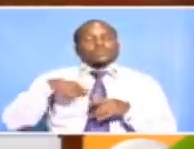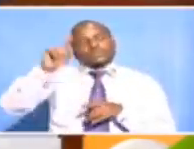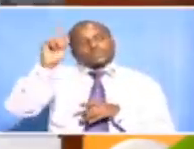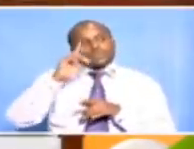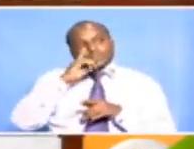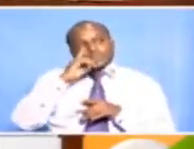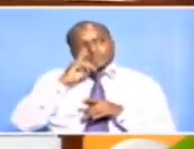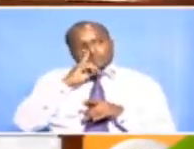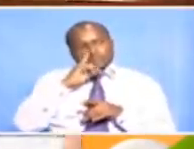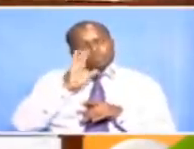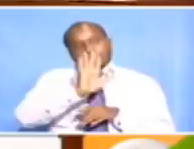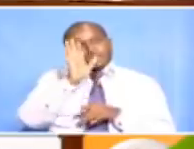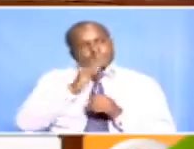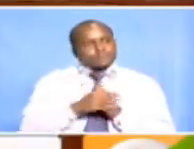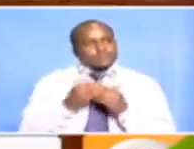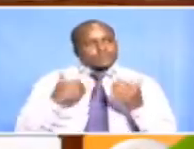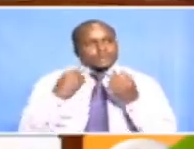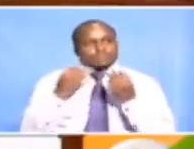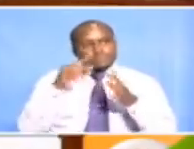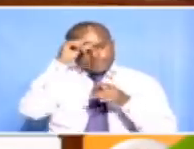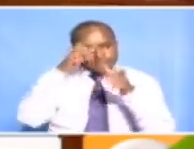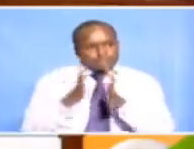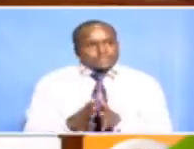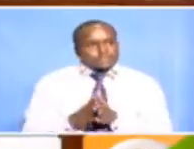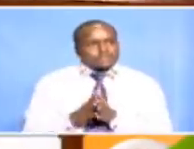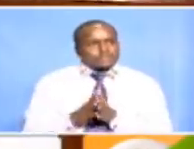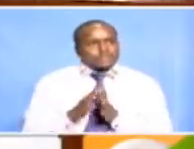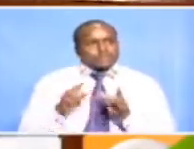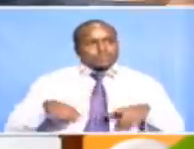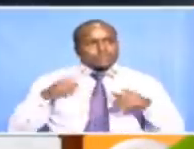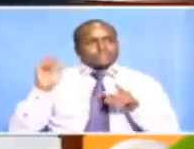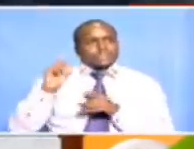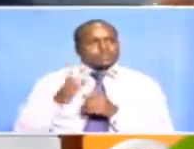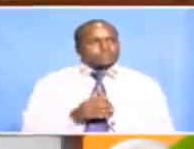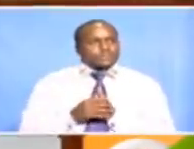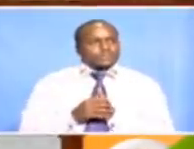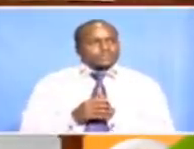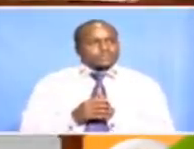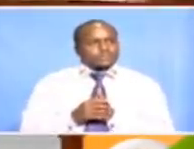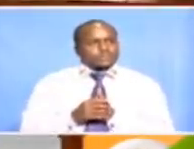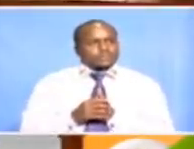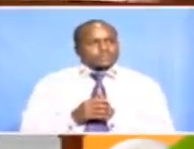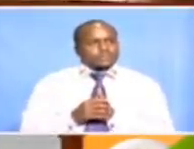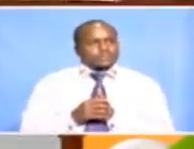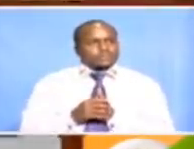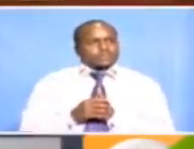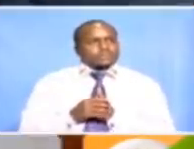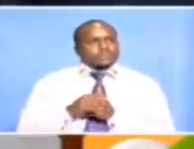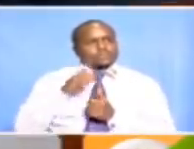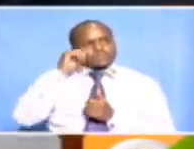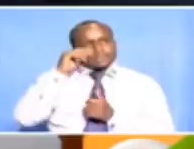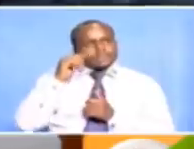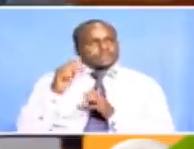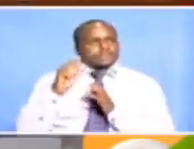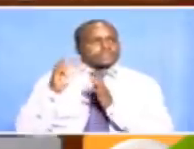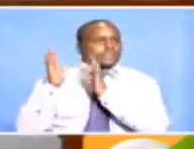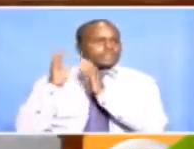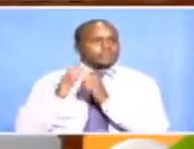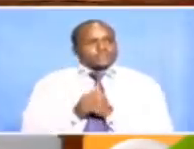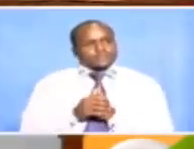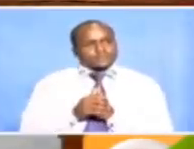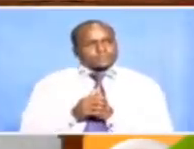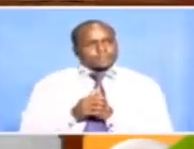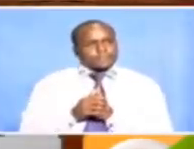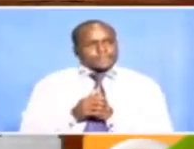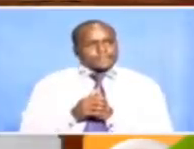aende Kisumu. There are so many governors who wanaishi Nairobi, in Mombasa. Joe anaishi Kilifi, Kingi anaishi Mombasa.